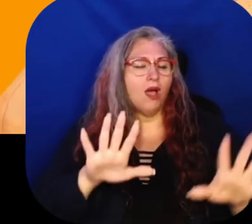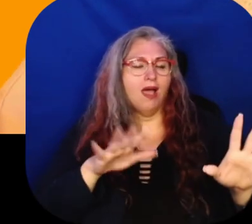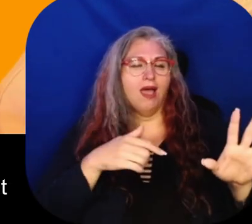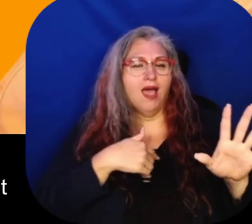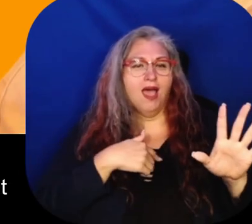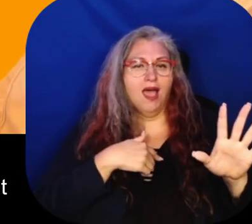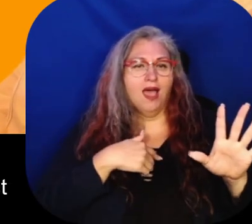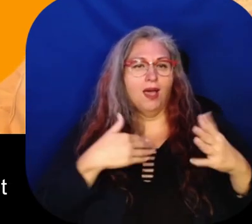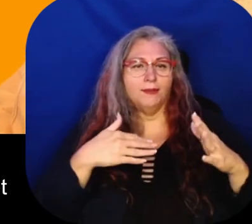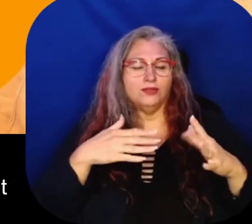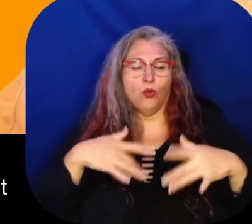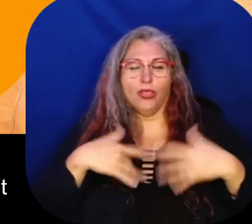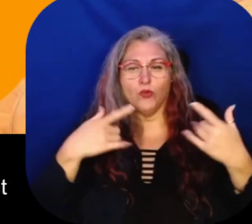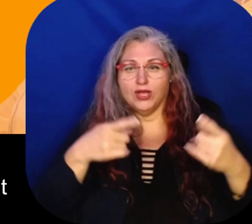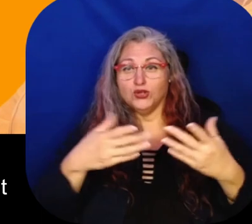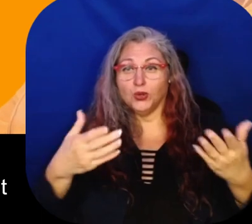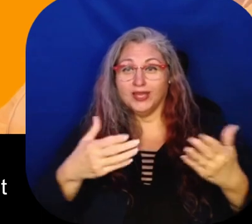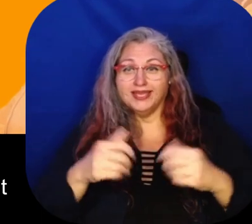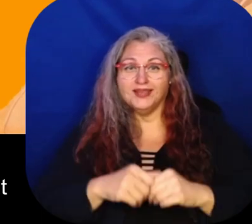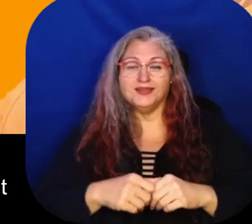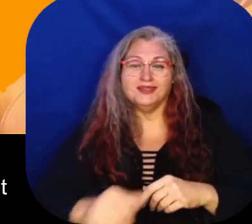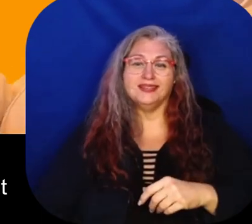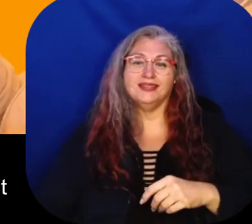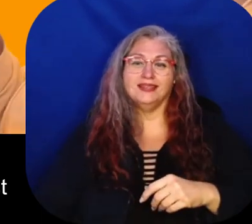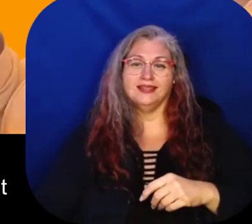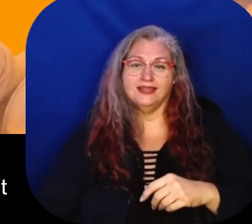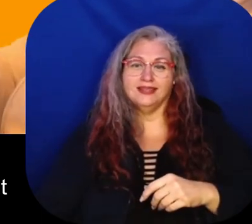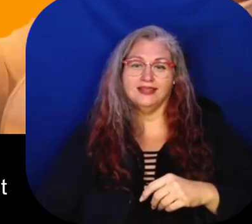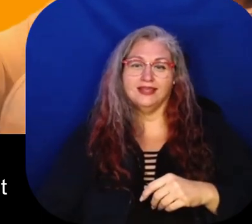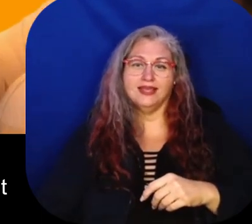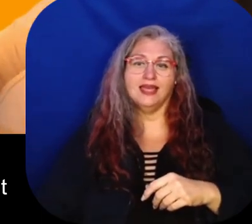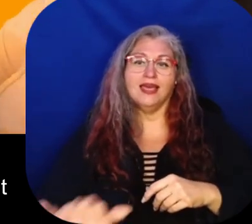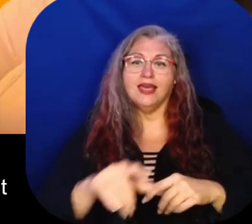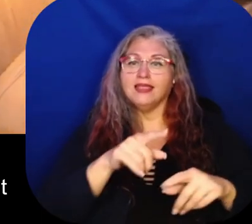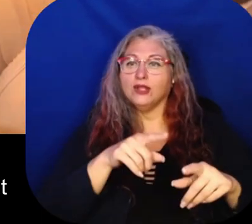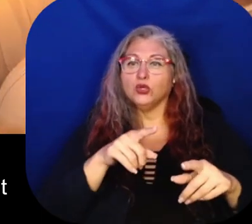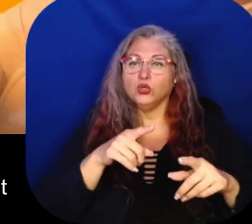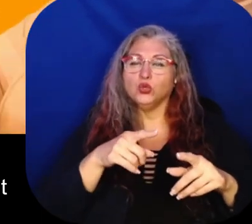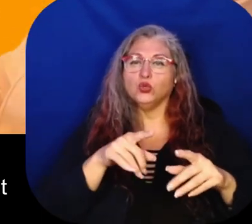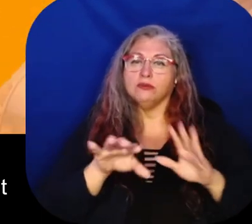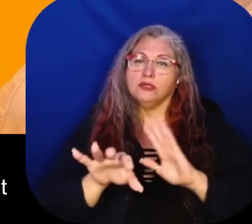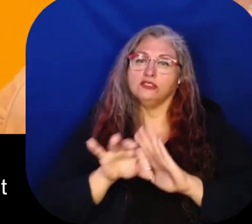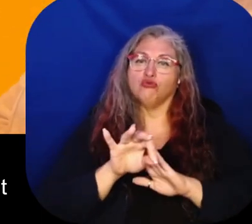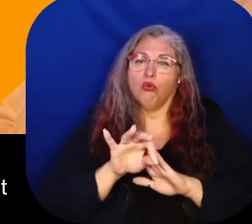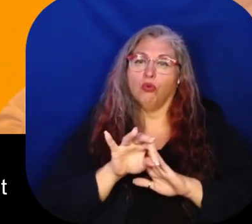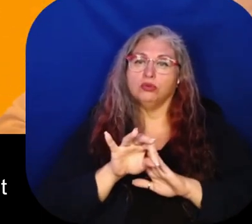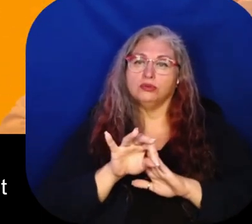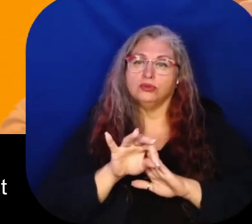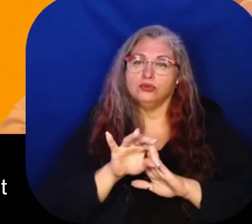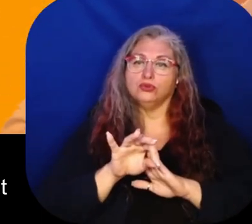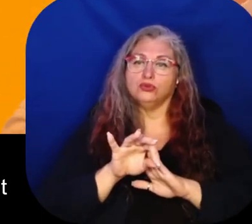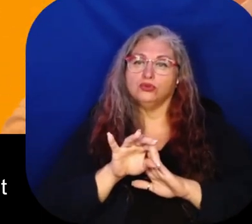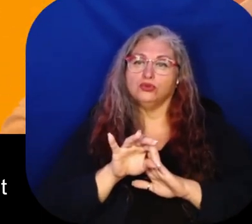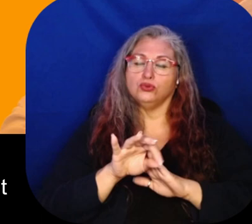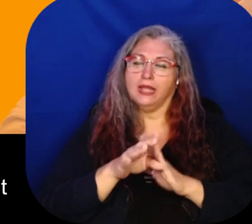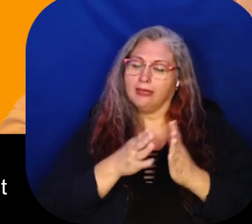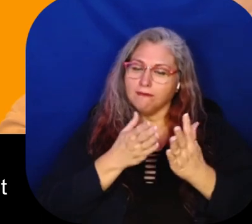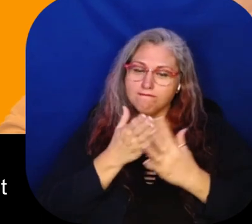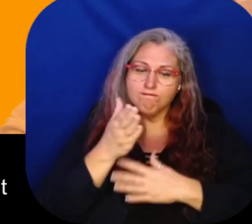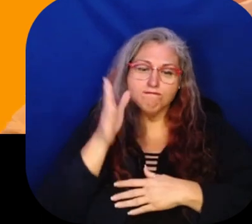that you're here, that you chose to push through, and you